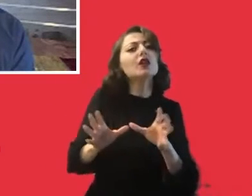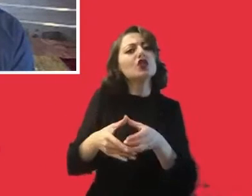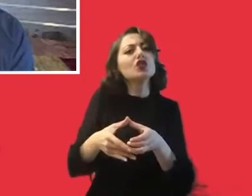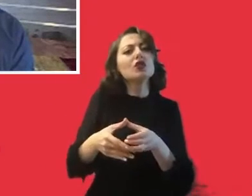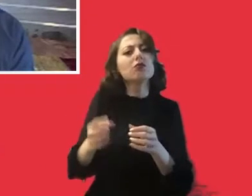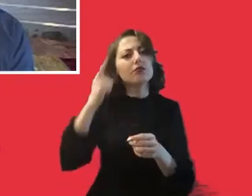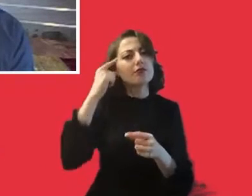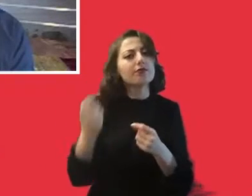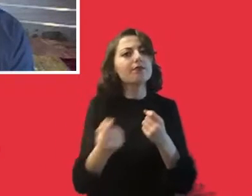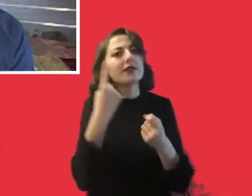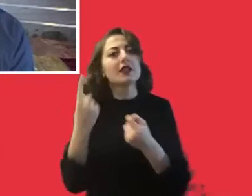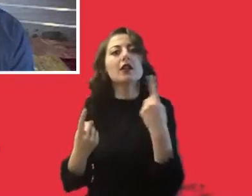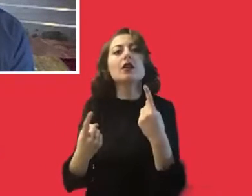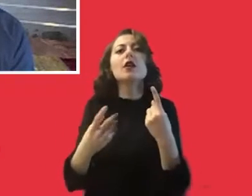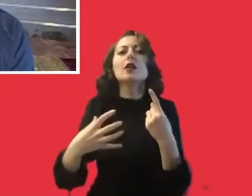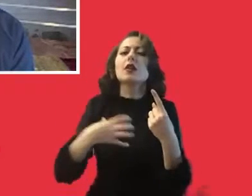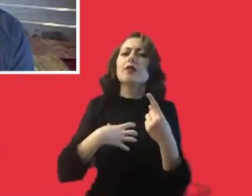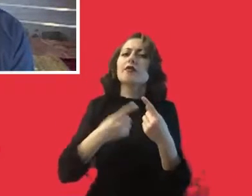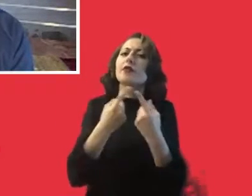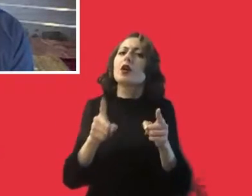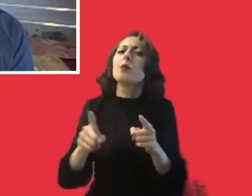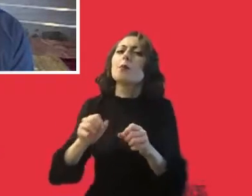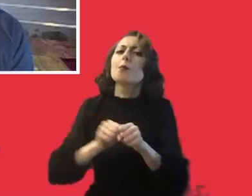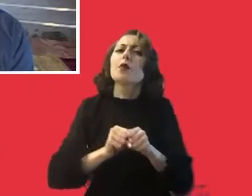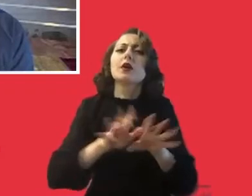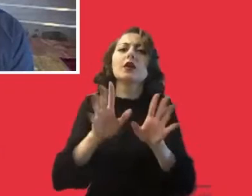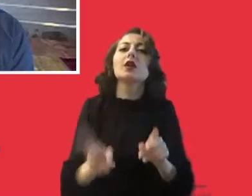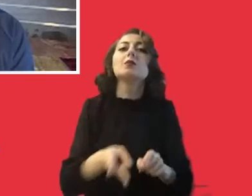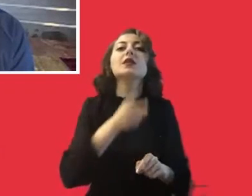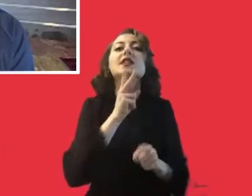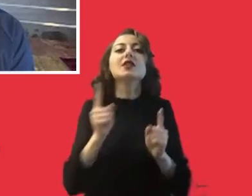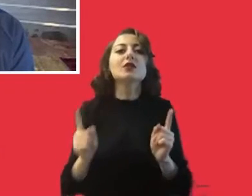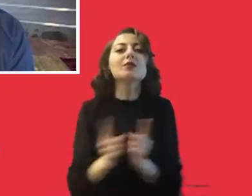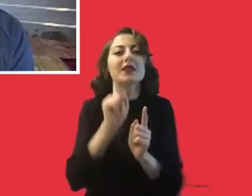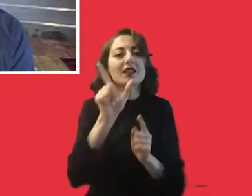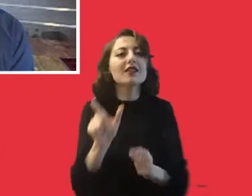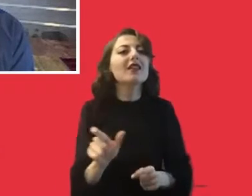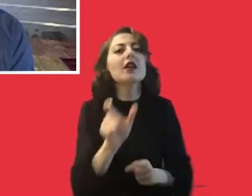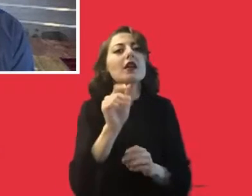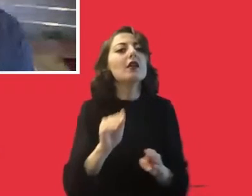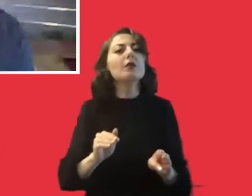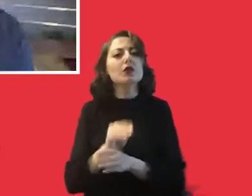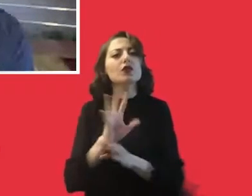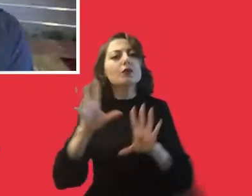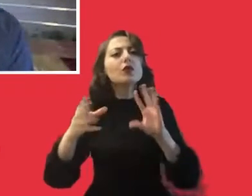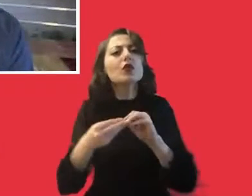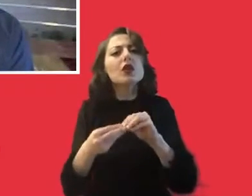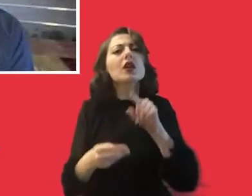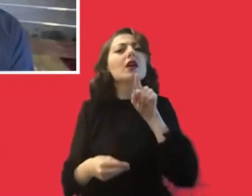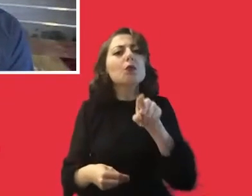created that kind of a group, and that content is also being shared with our members. And recently, in the 5-6